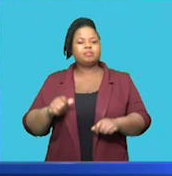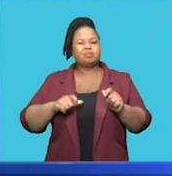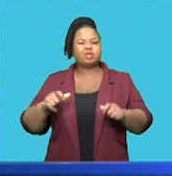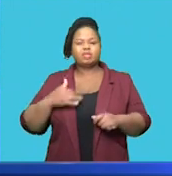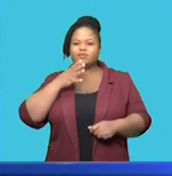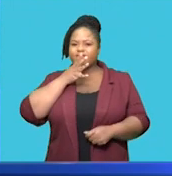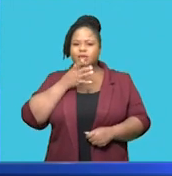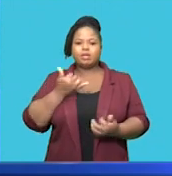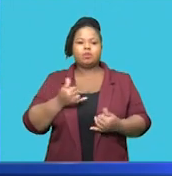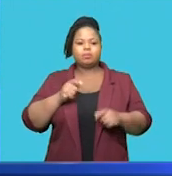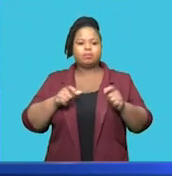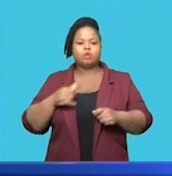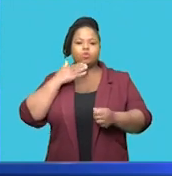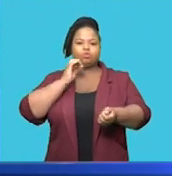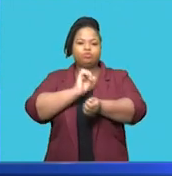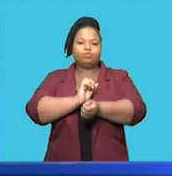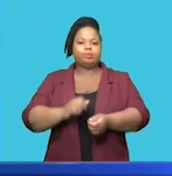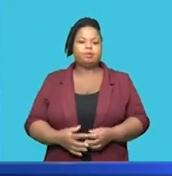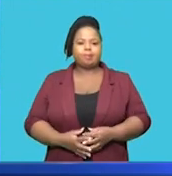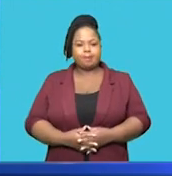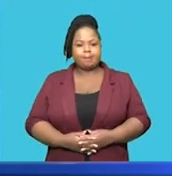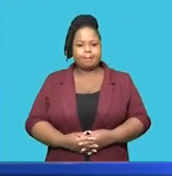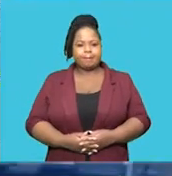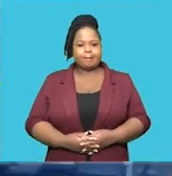e le baepi ba ileng ba tshwarwa.